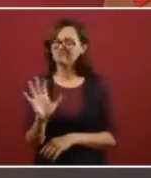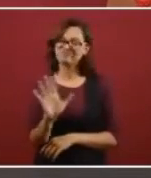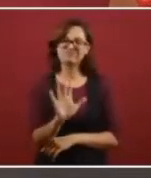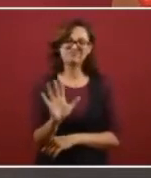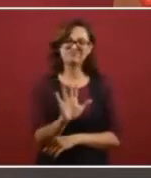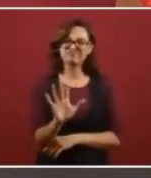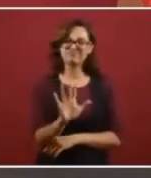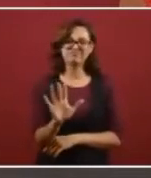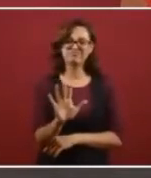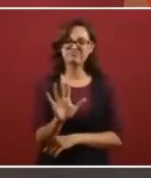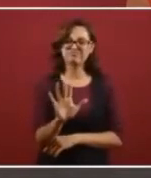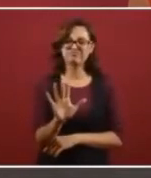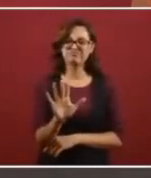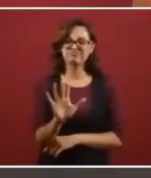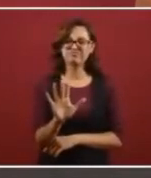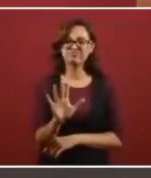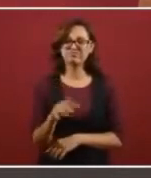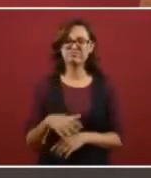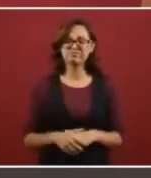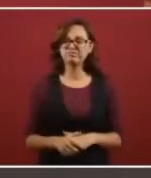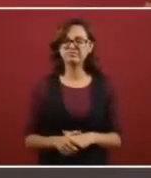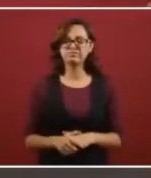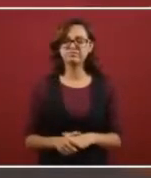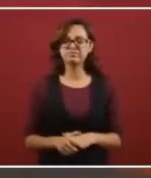is a movement